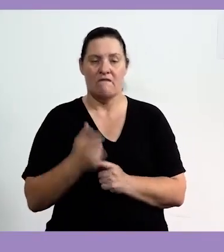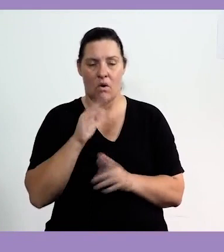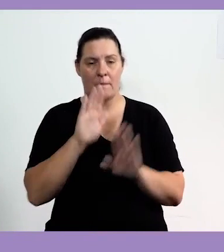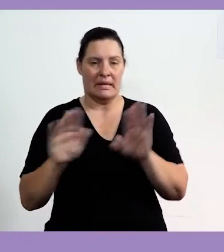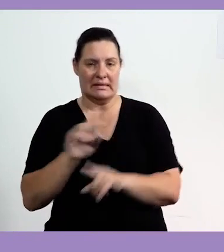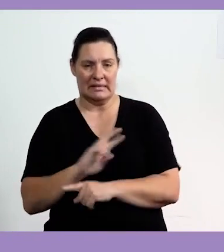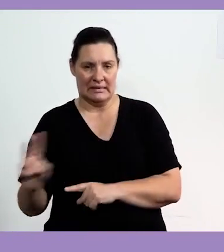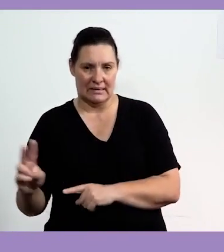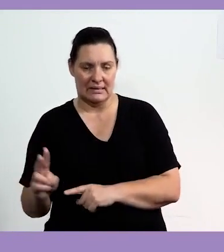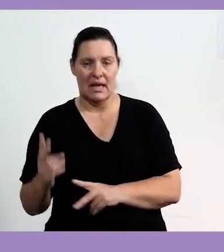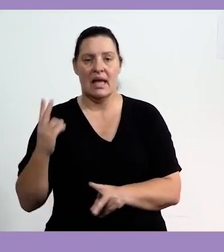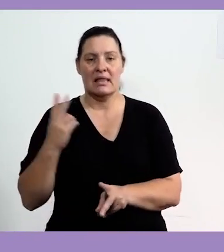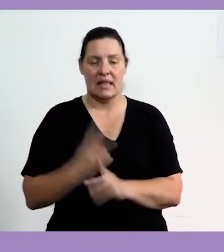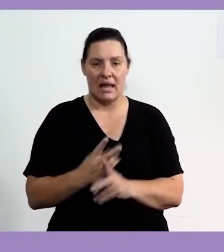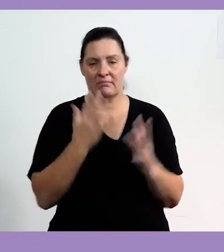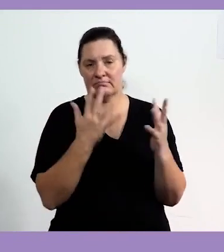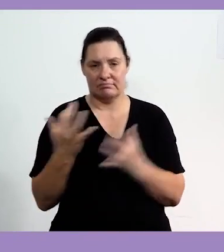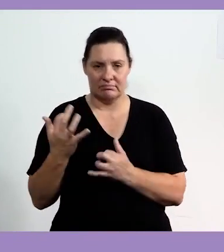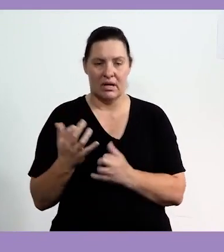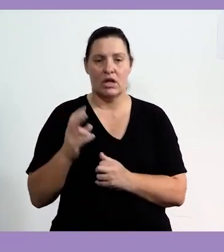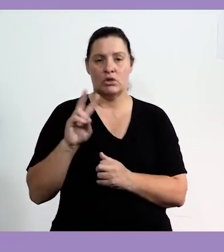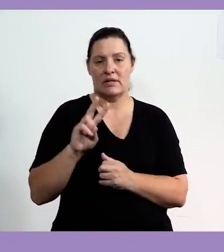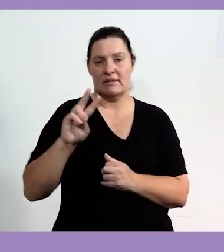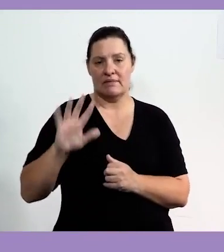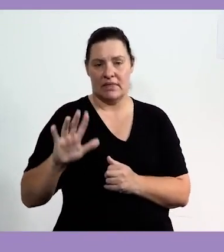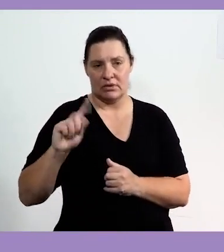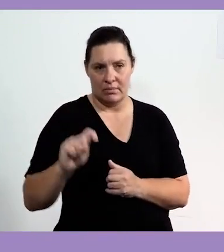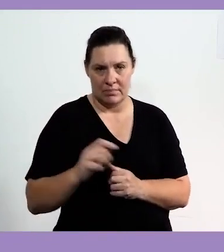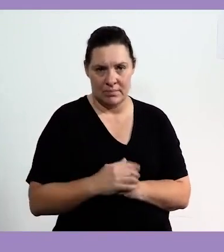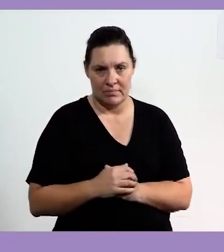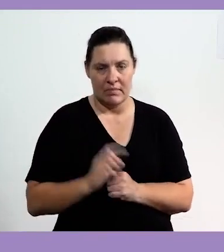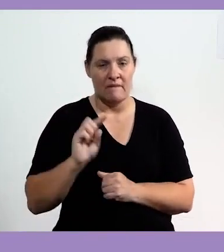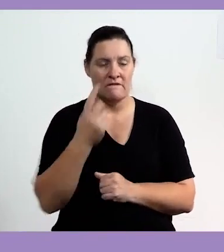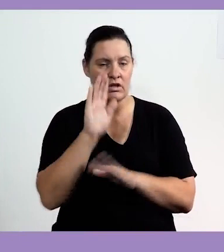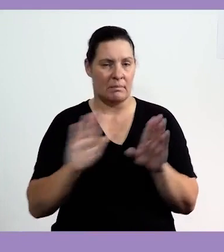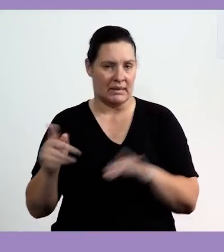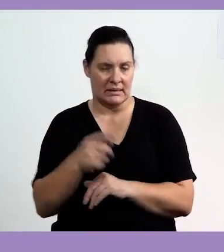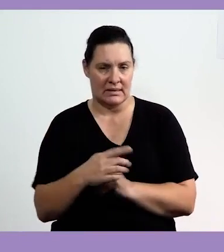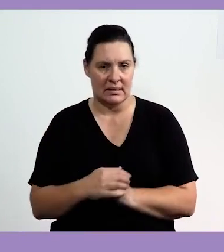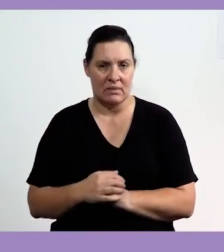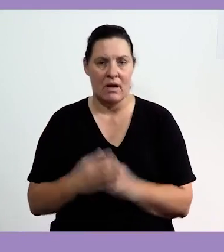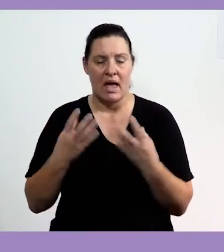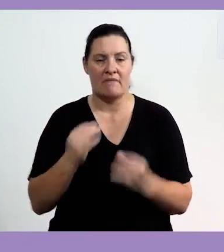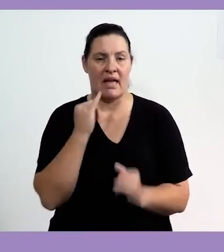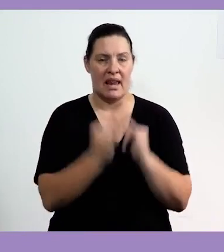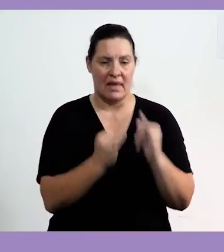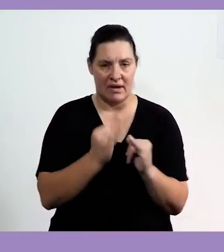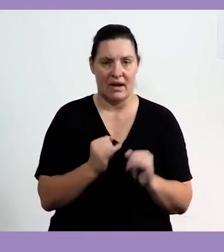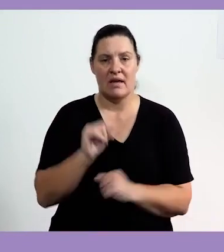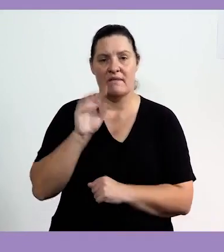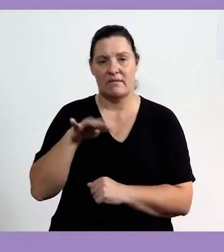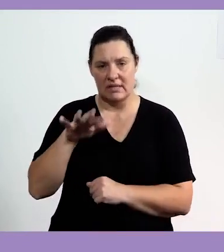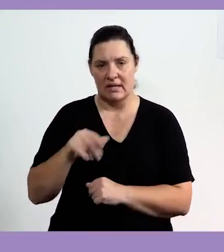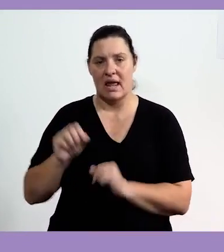equation for the following patterns and then also calculate the 25th term. Let's look at our first pattern here. We have